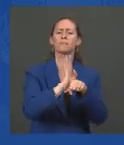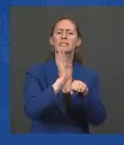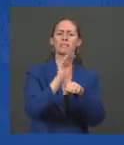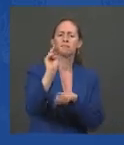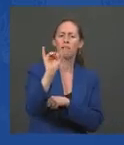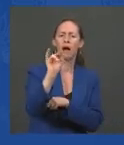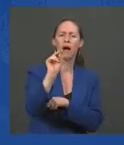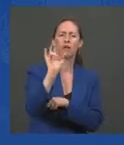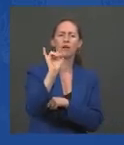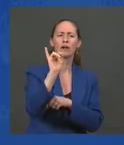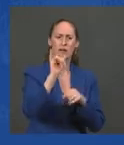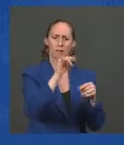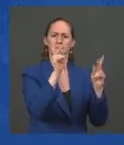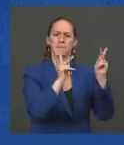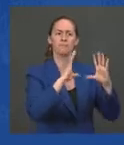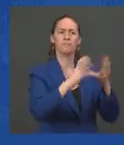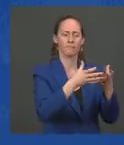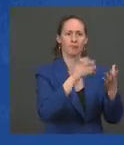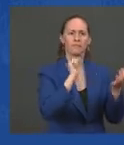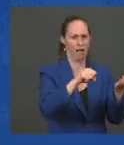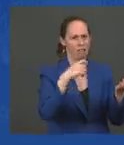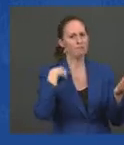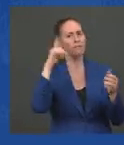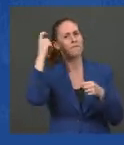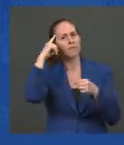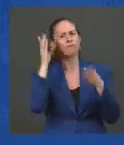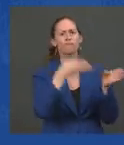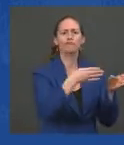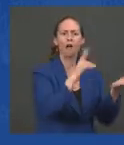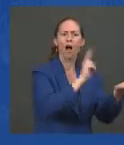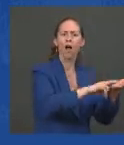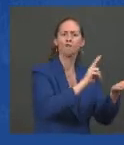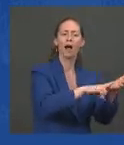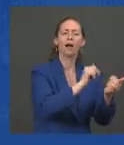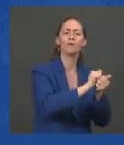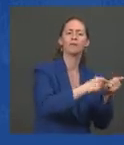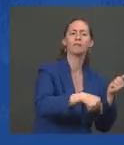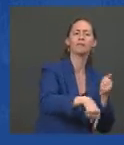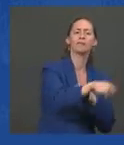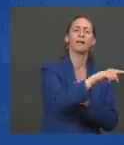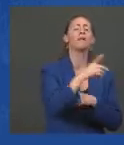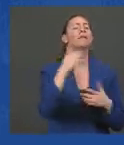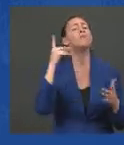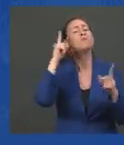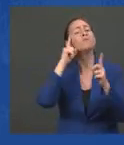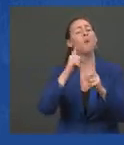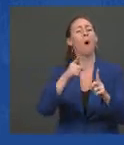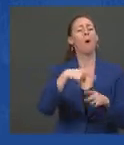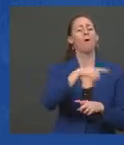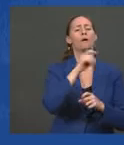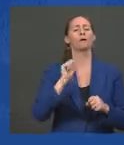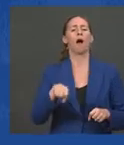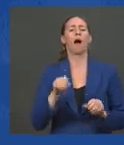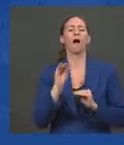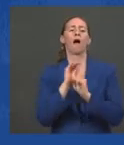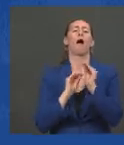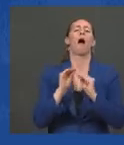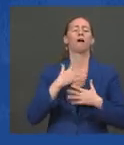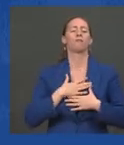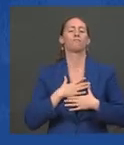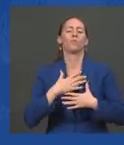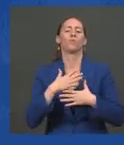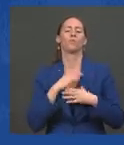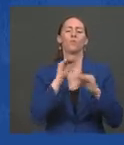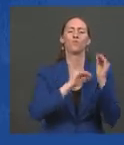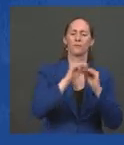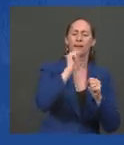Is there any doubt that providing more people with just a little more breathing room to take care of their families, generate